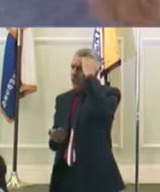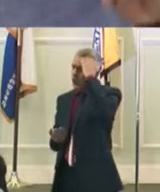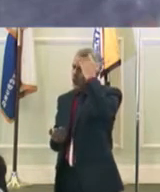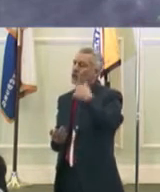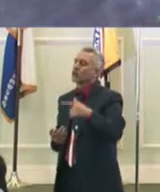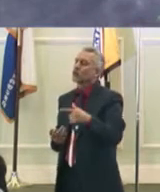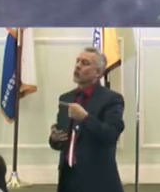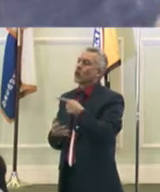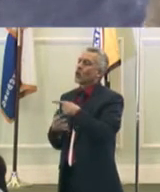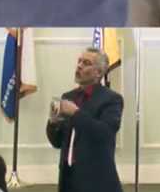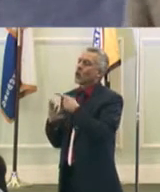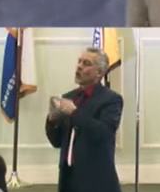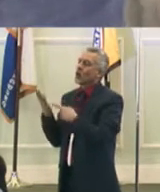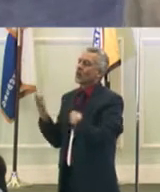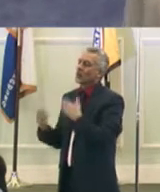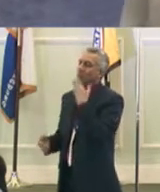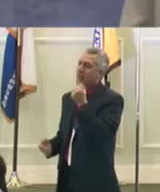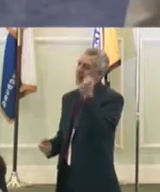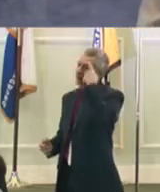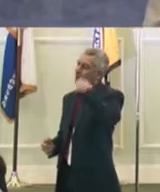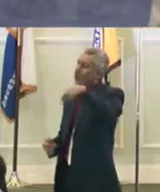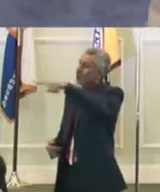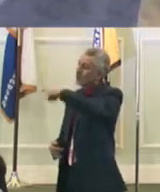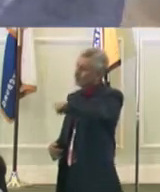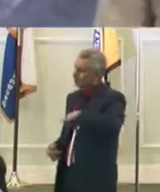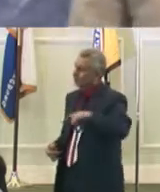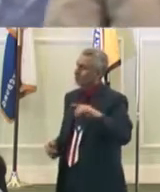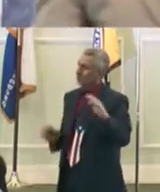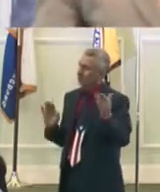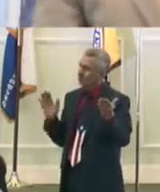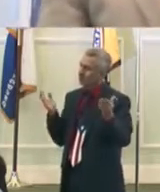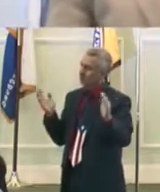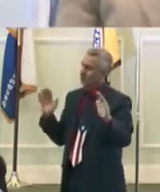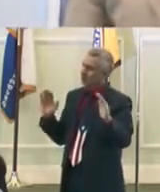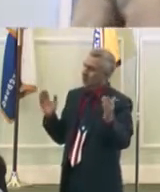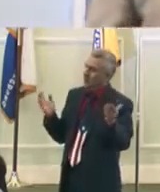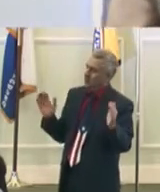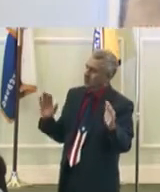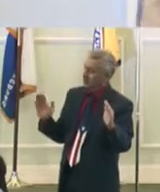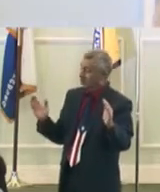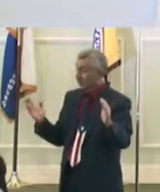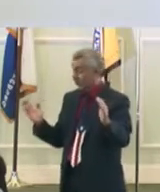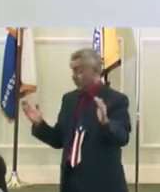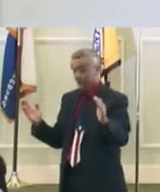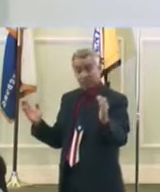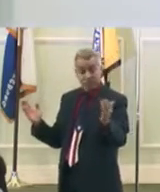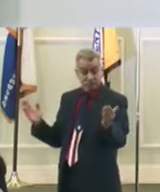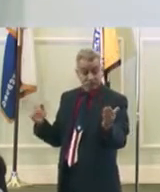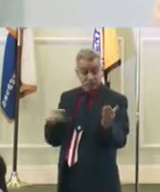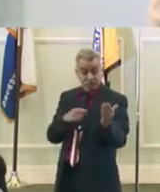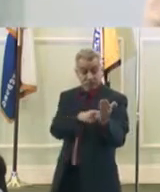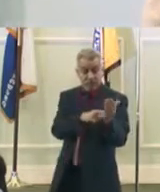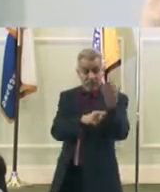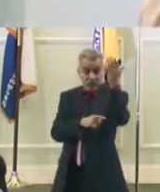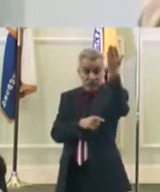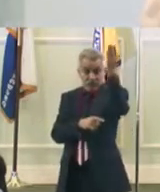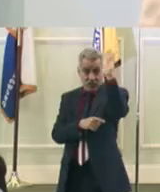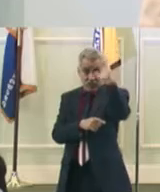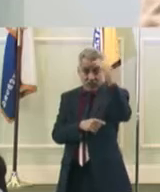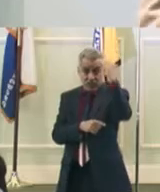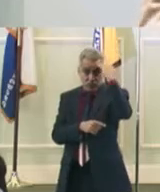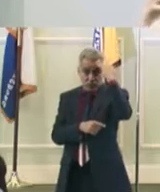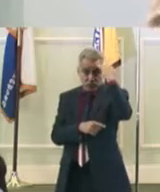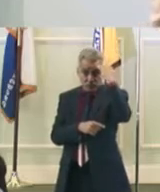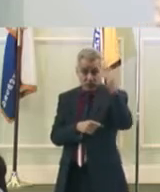Like, who's a mom or dad, right? Sometimes your young person asks for something they think is great. And I know this seems oversimplified, but it's not. Apply it to